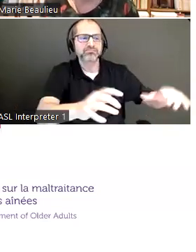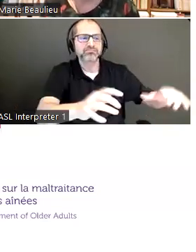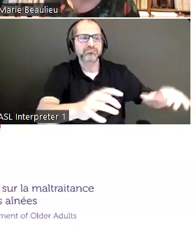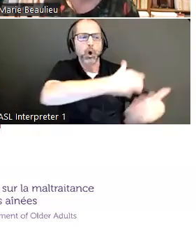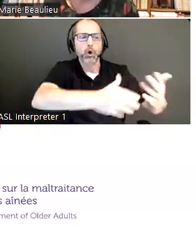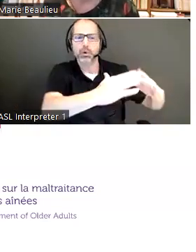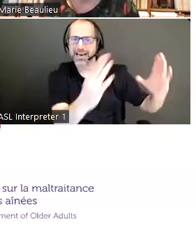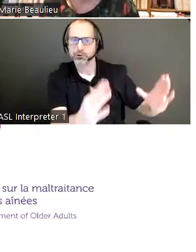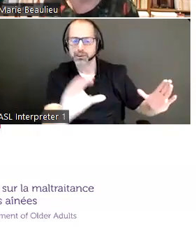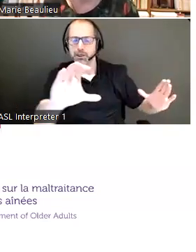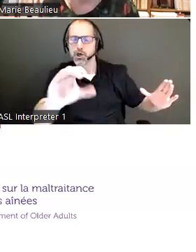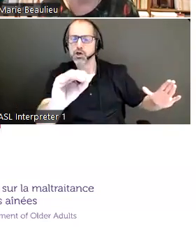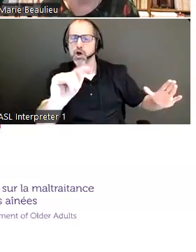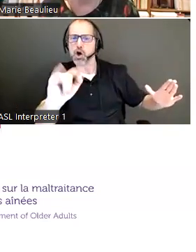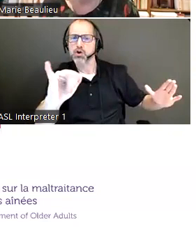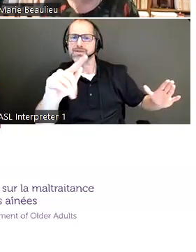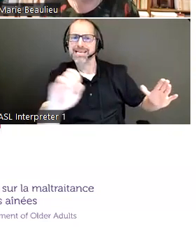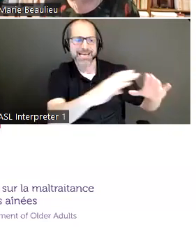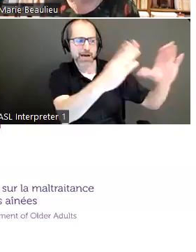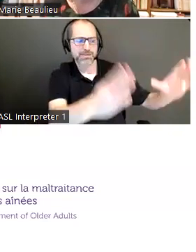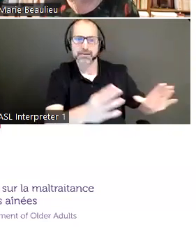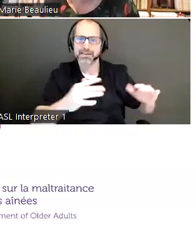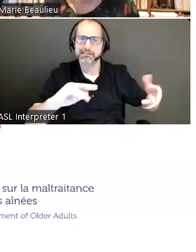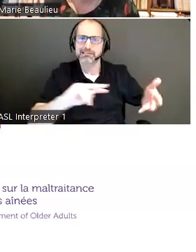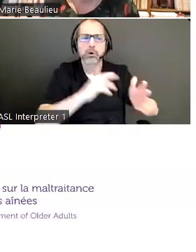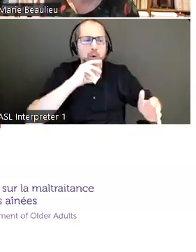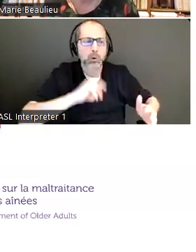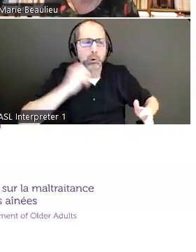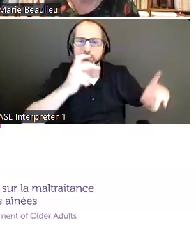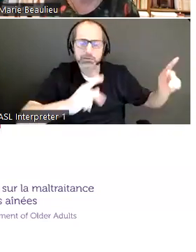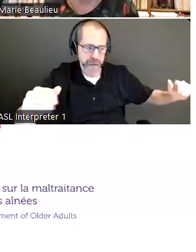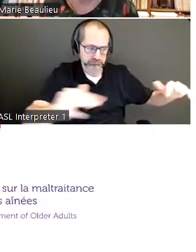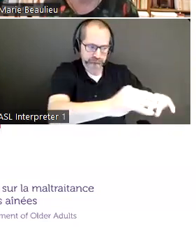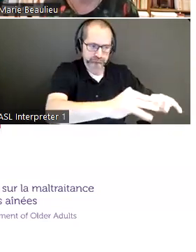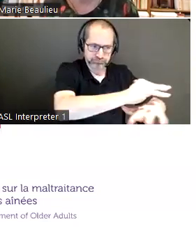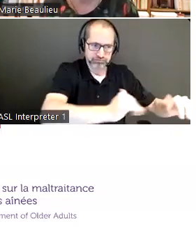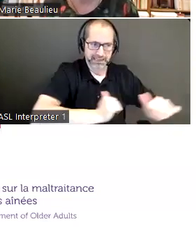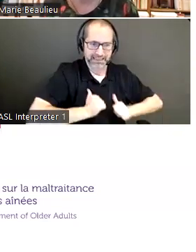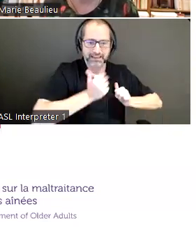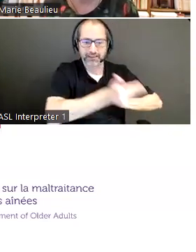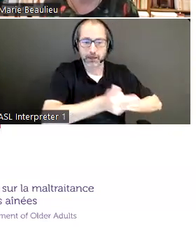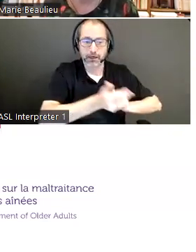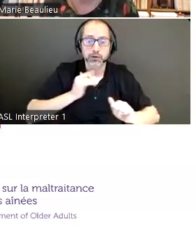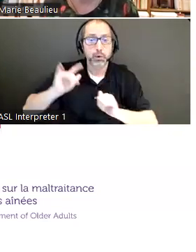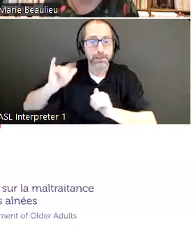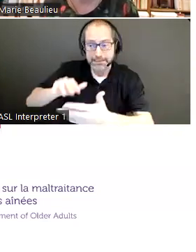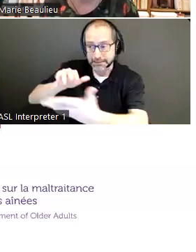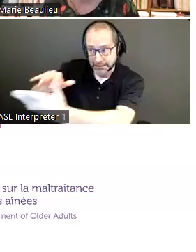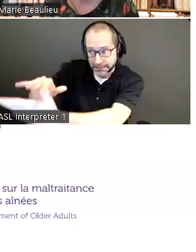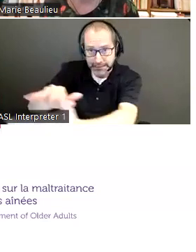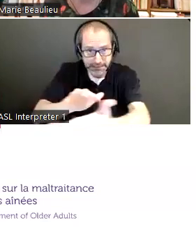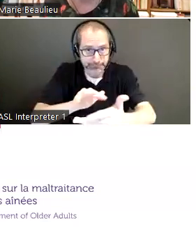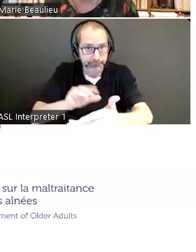say. So this is a real partnership study. Actually, the program comes out from a research that